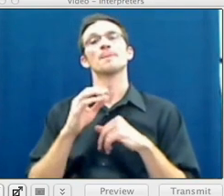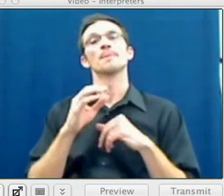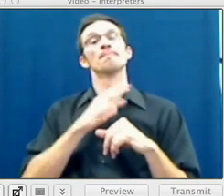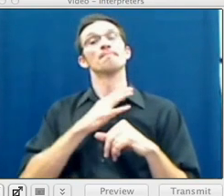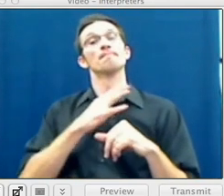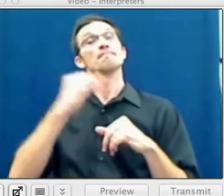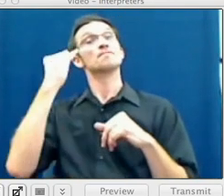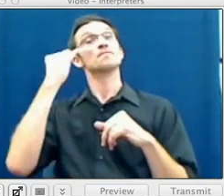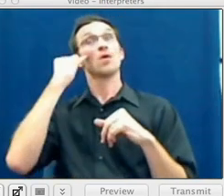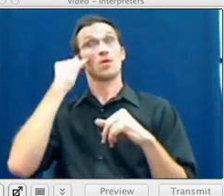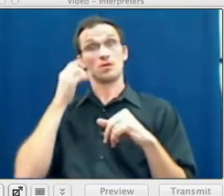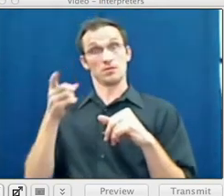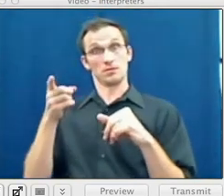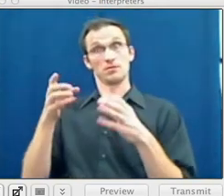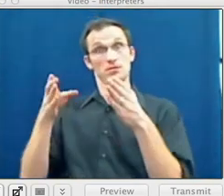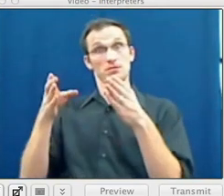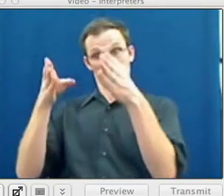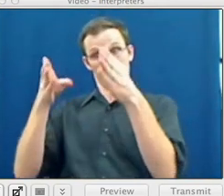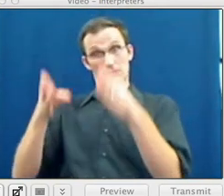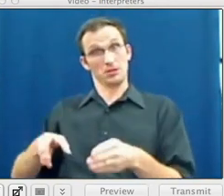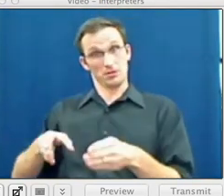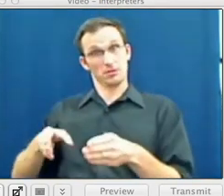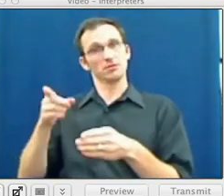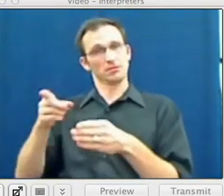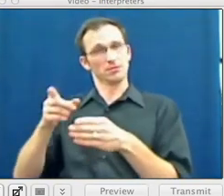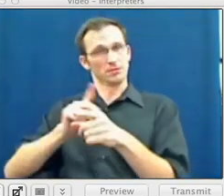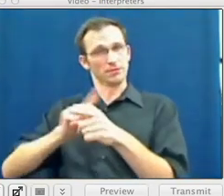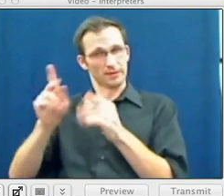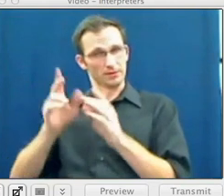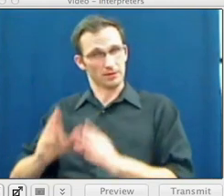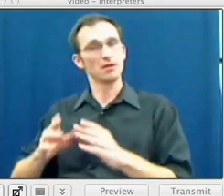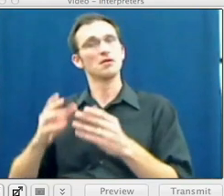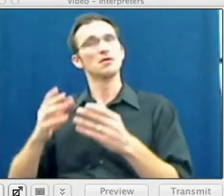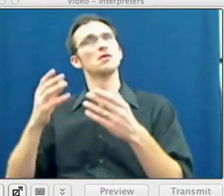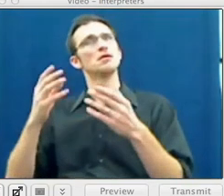If a person has been able to spend enough time in reflective practice,